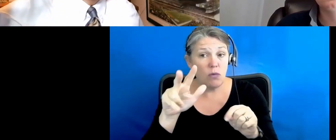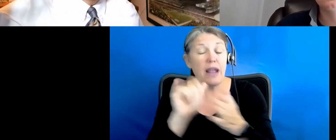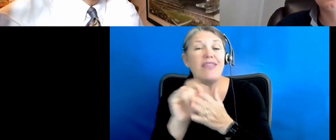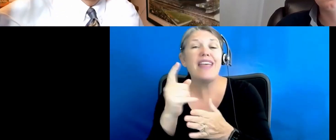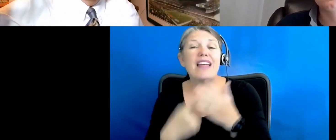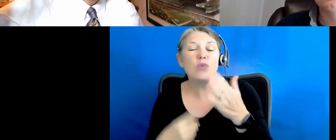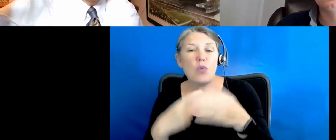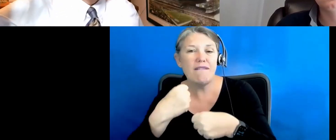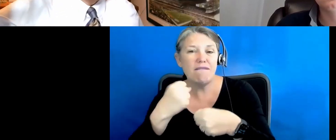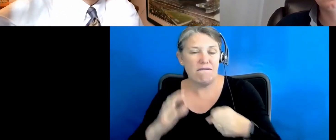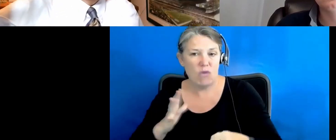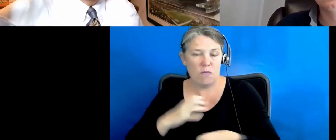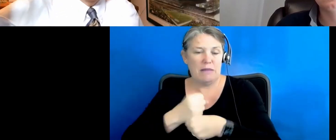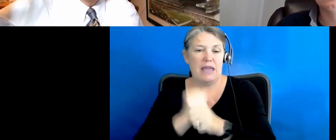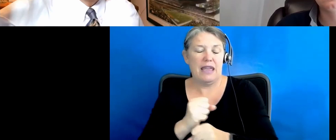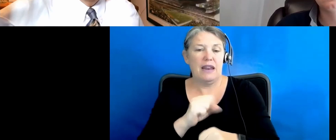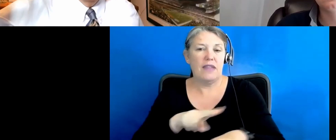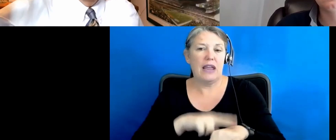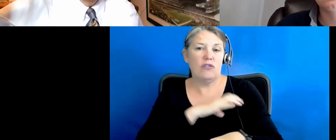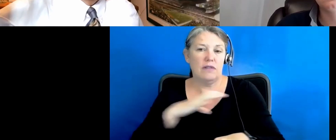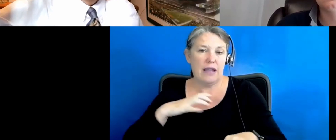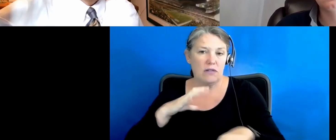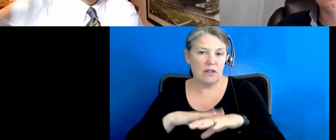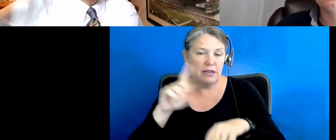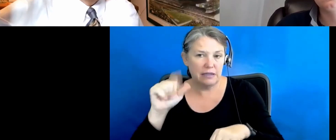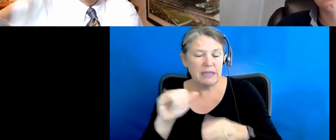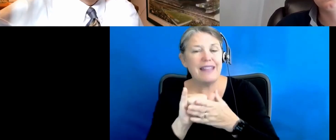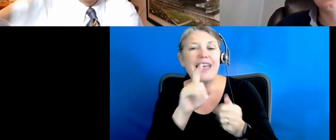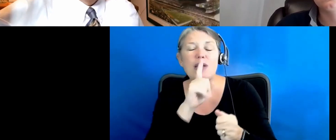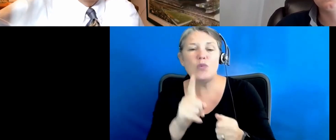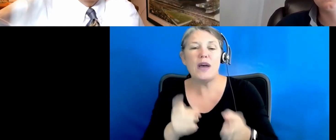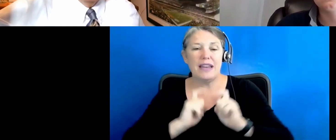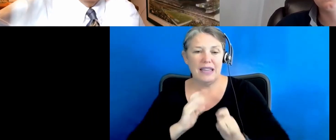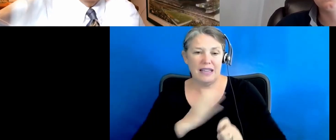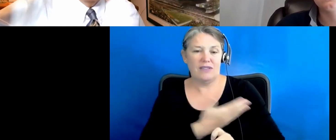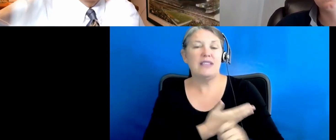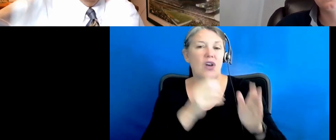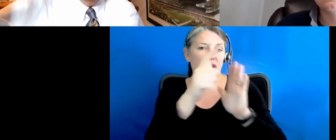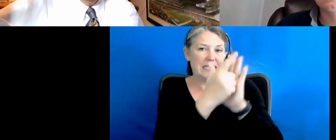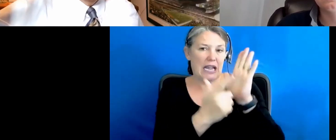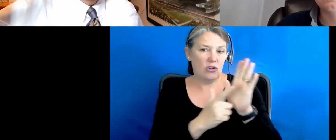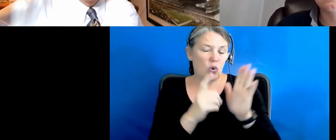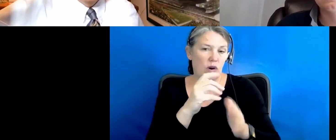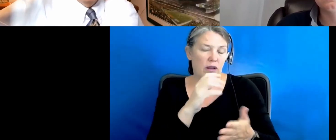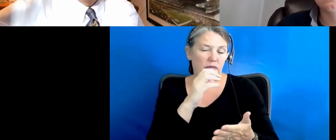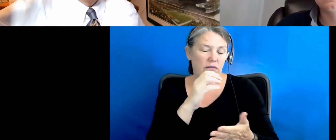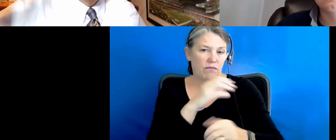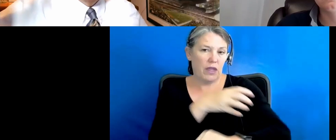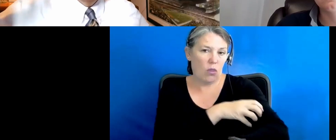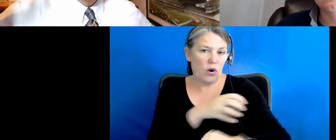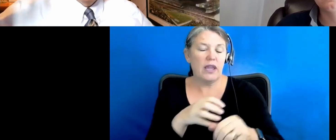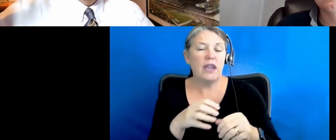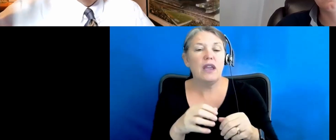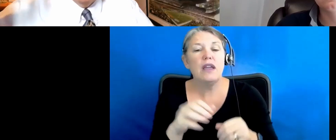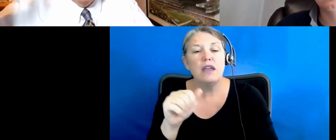formally created the National Council on Disability, and that's what gives us our statutory authority. In 1984, we became